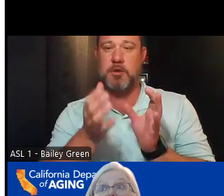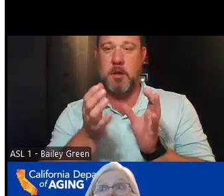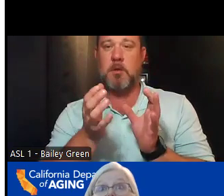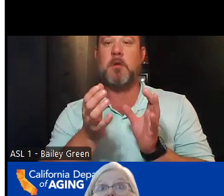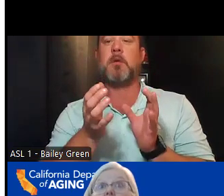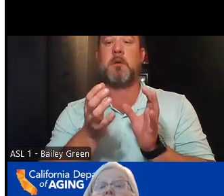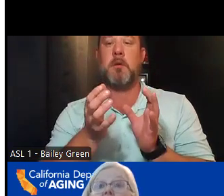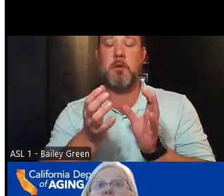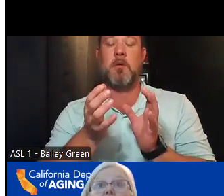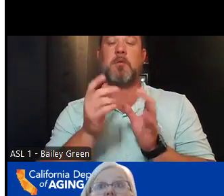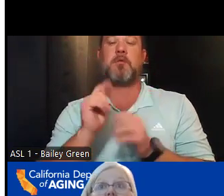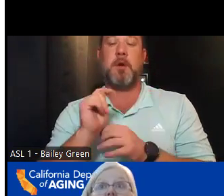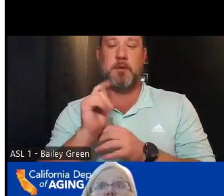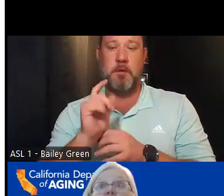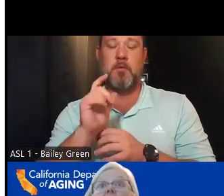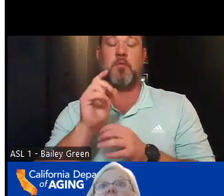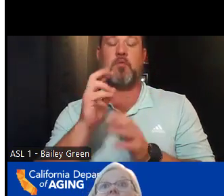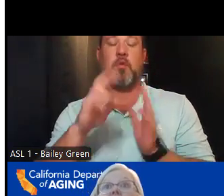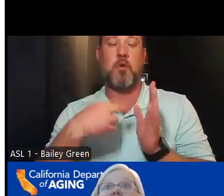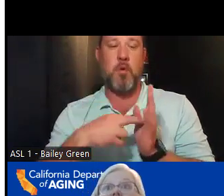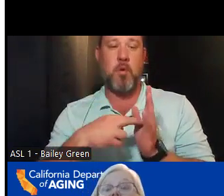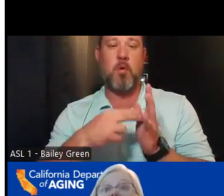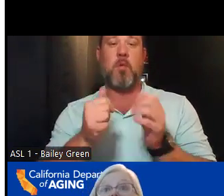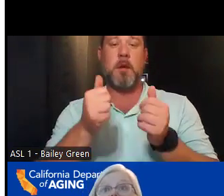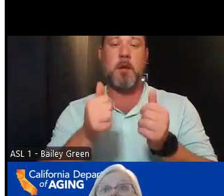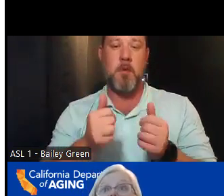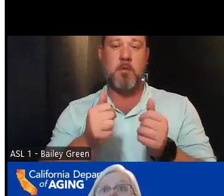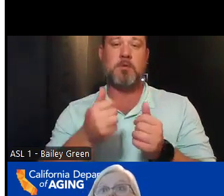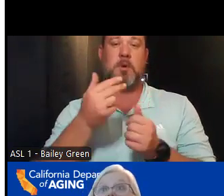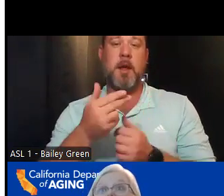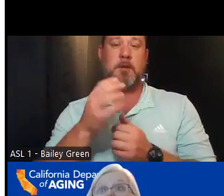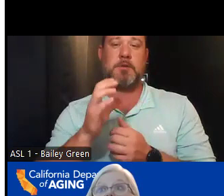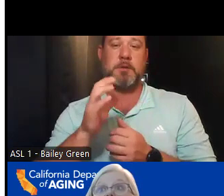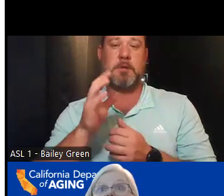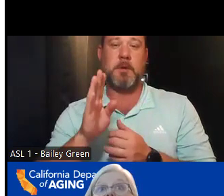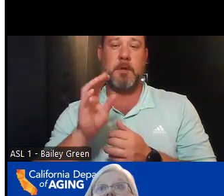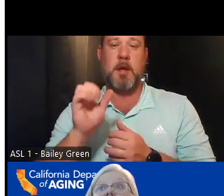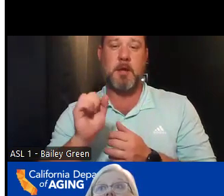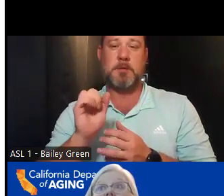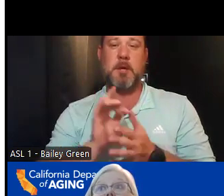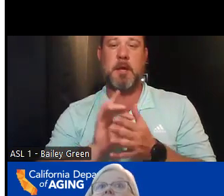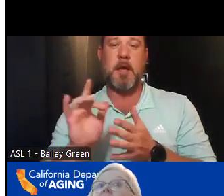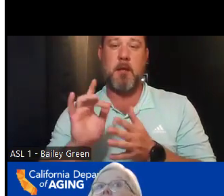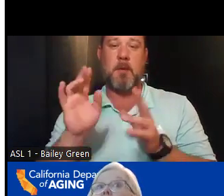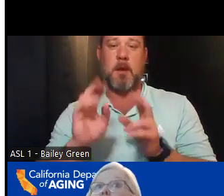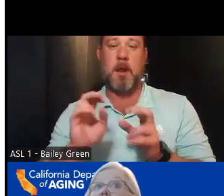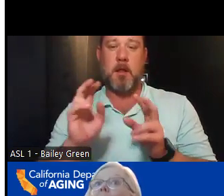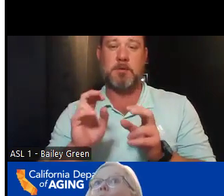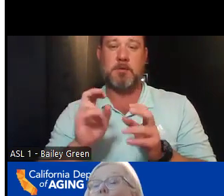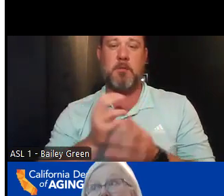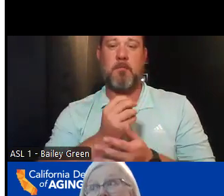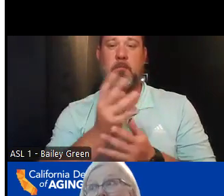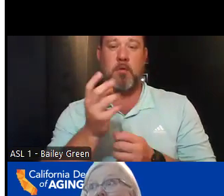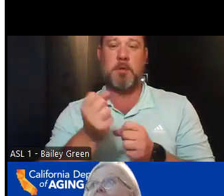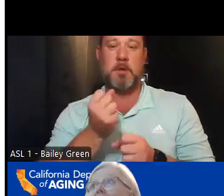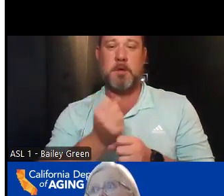slides, transcript, and recording will also be posted to the HCBS Gap Analysis and Multi-Year